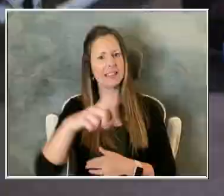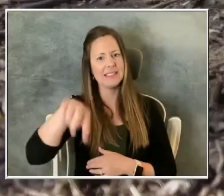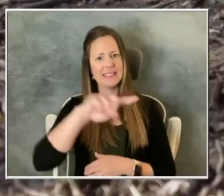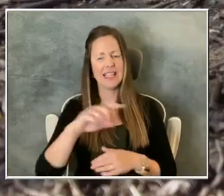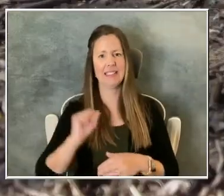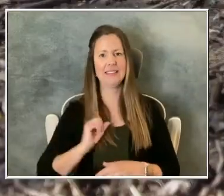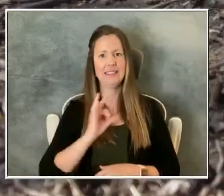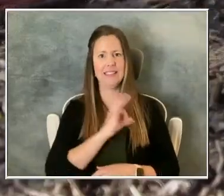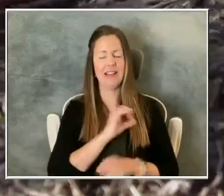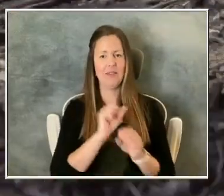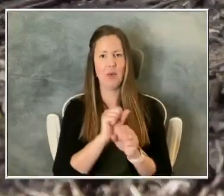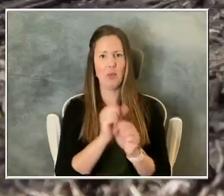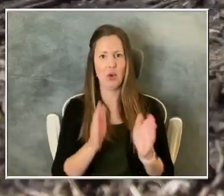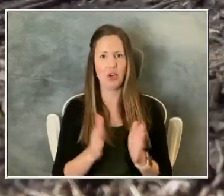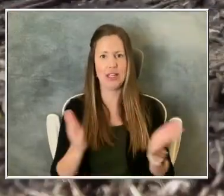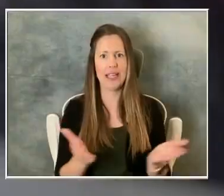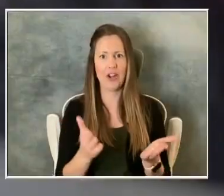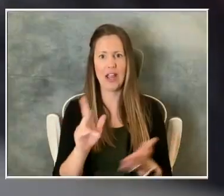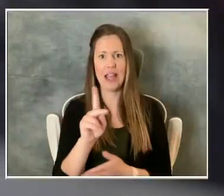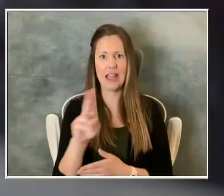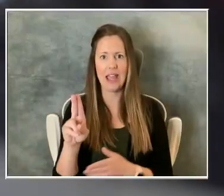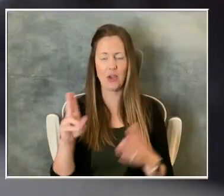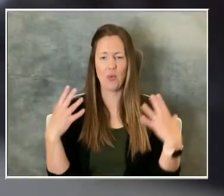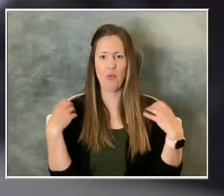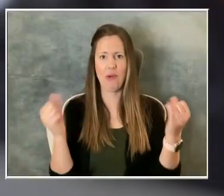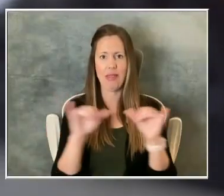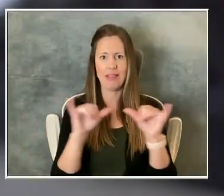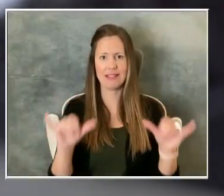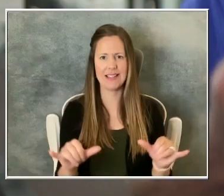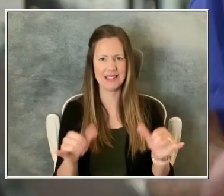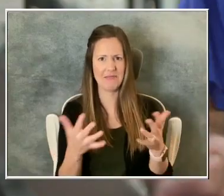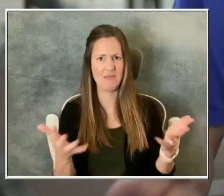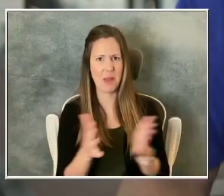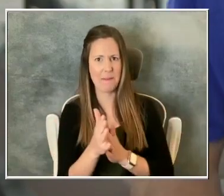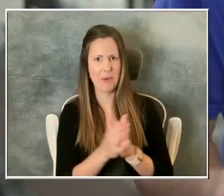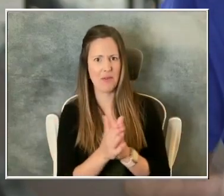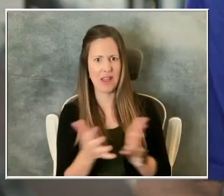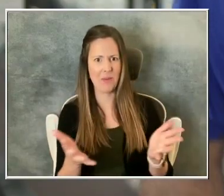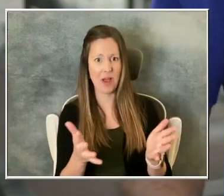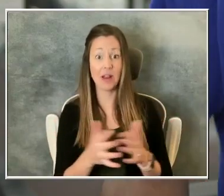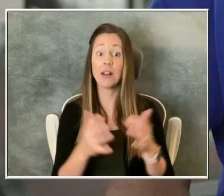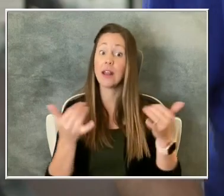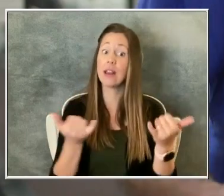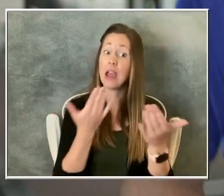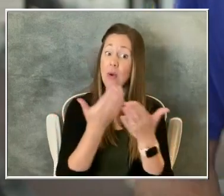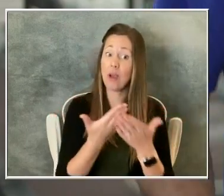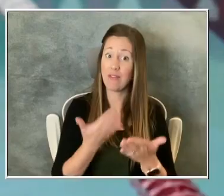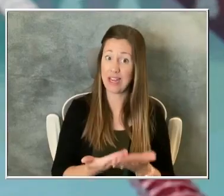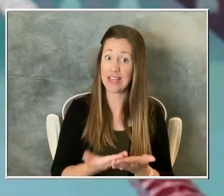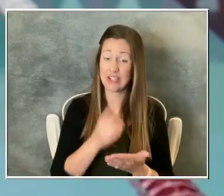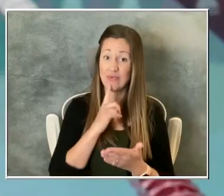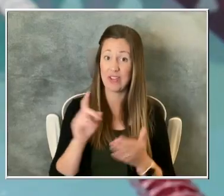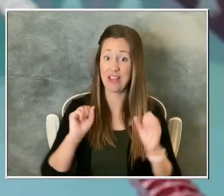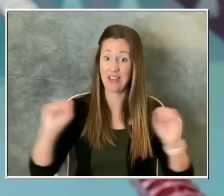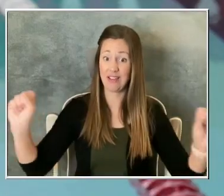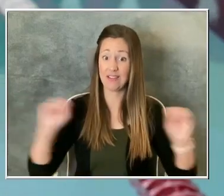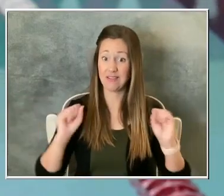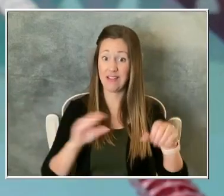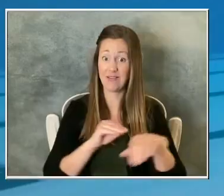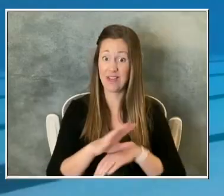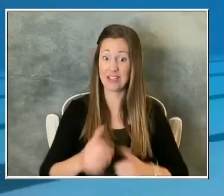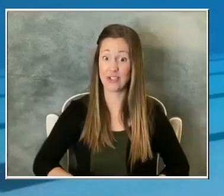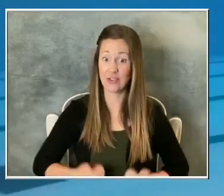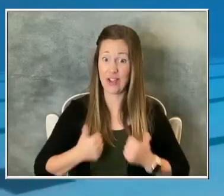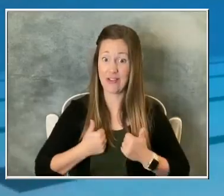them. You'll get similar answers. There's now evidence that strength training makes a difference in your survival. I'm definitely a firm